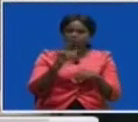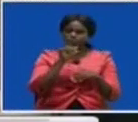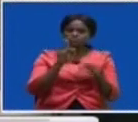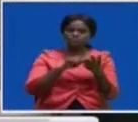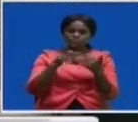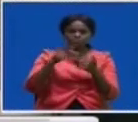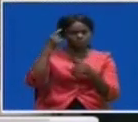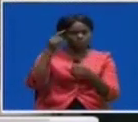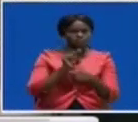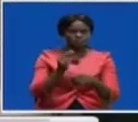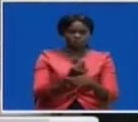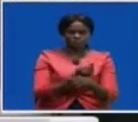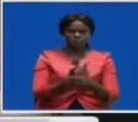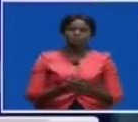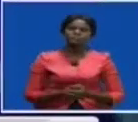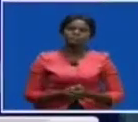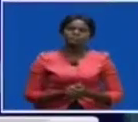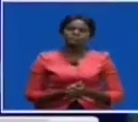us.